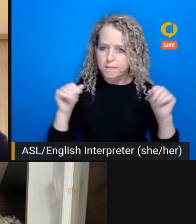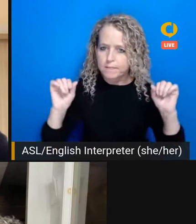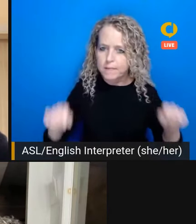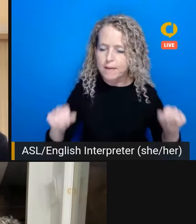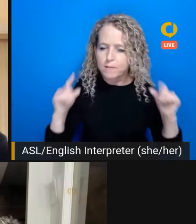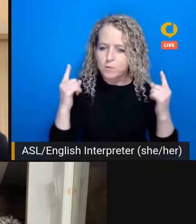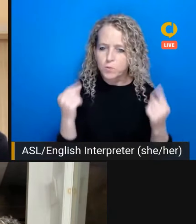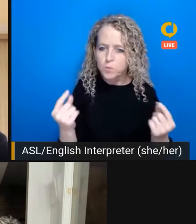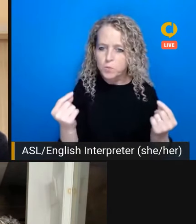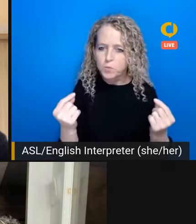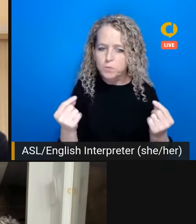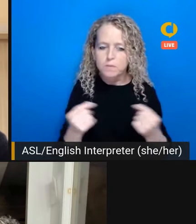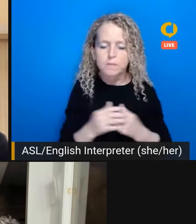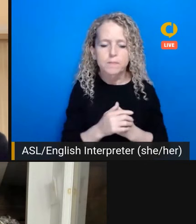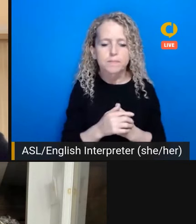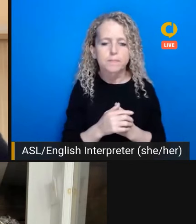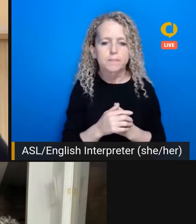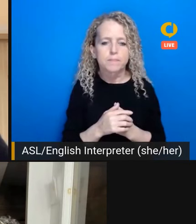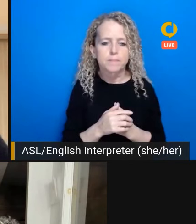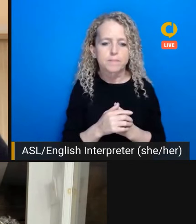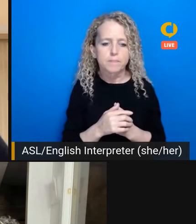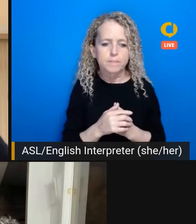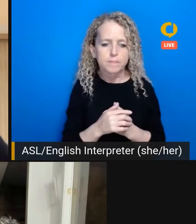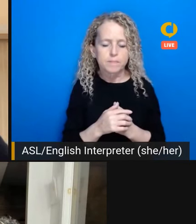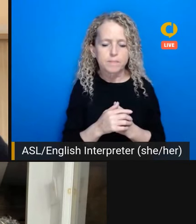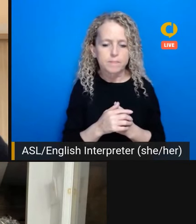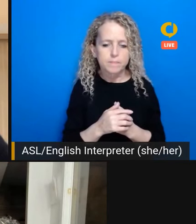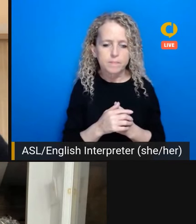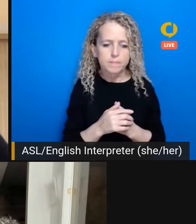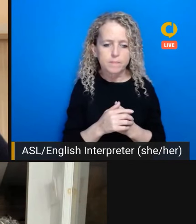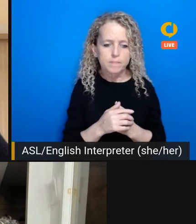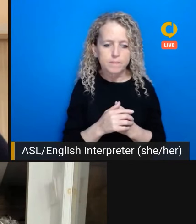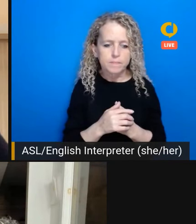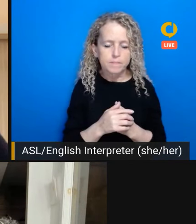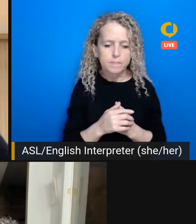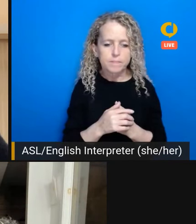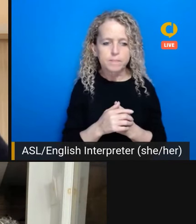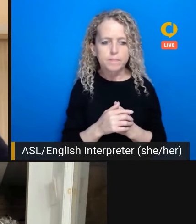And it is true that